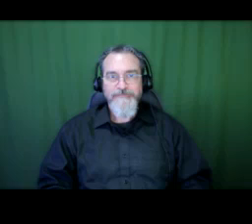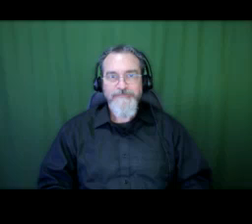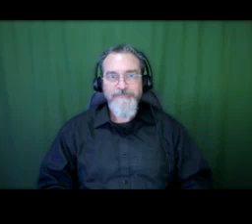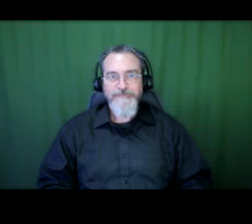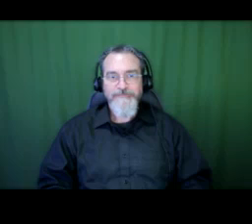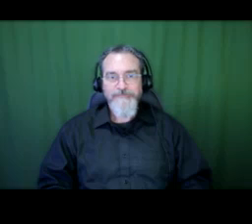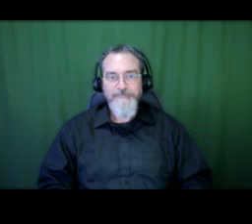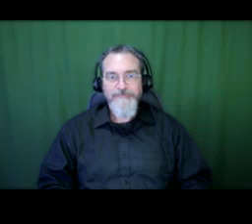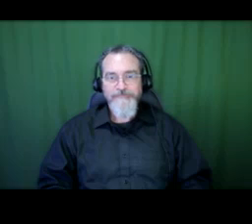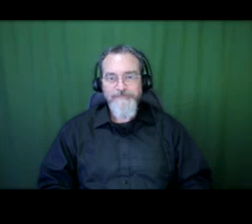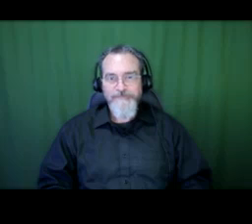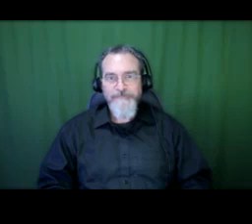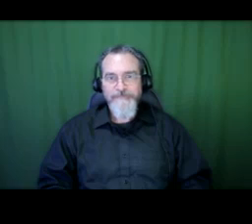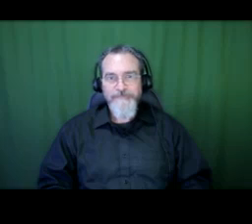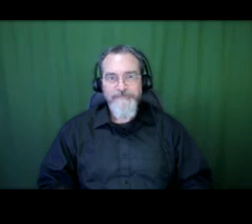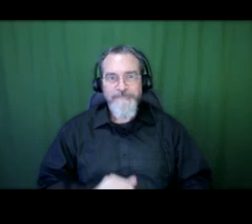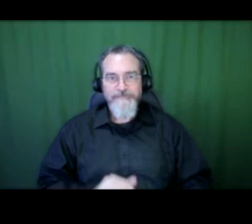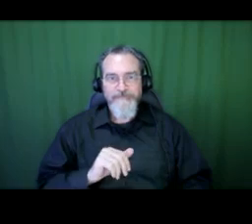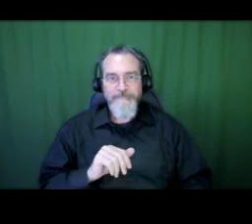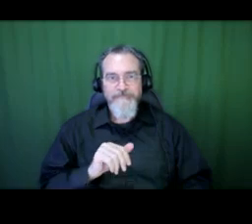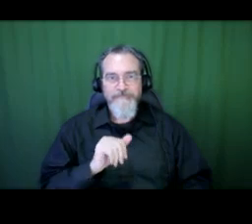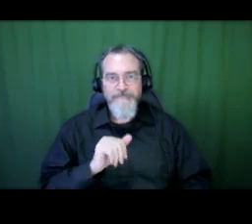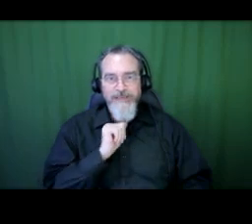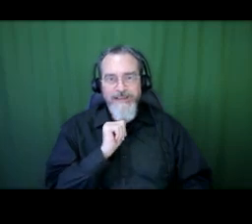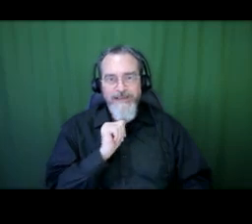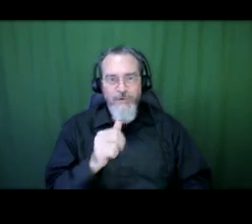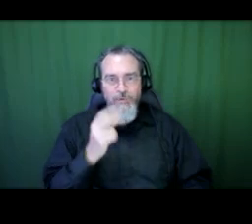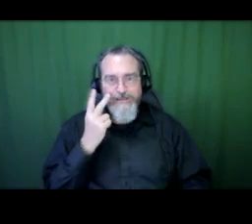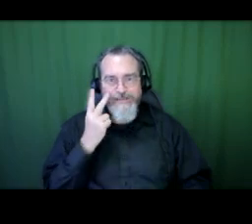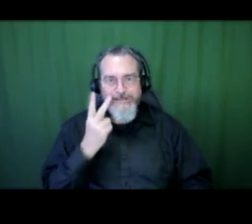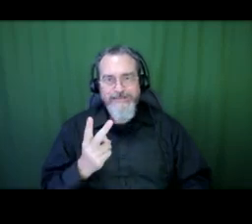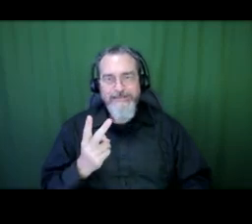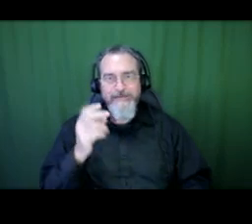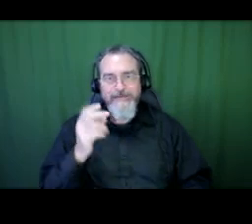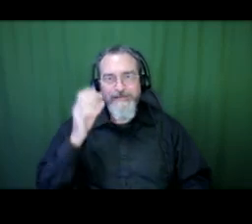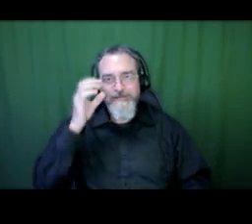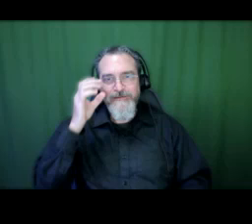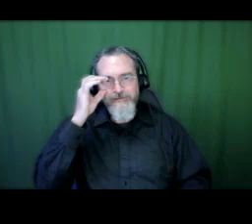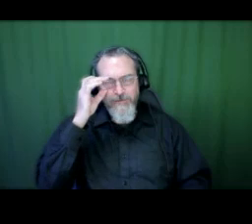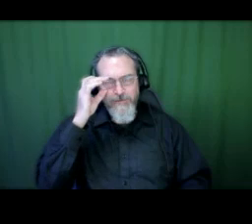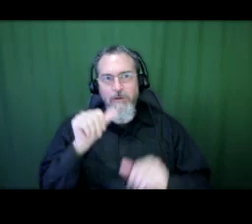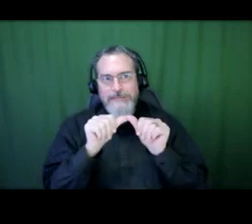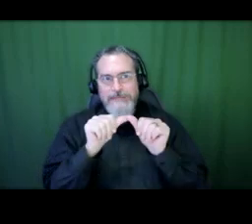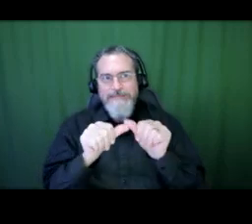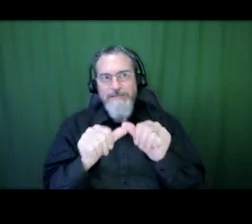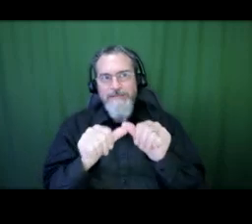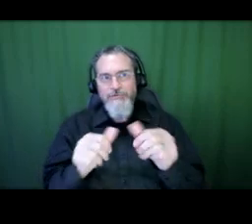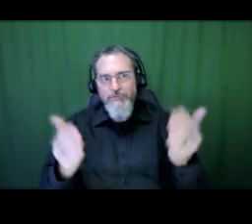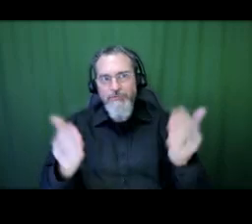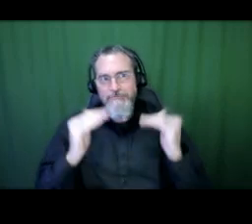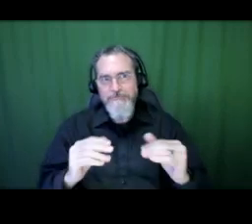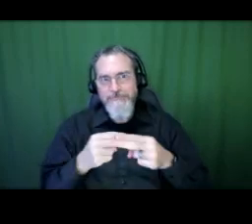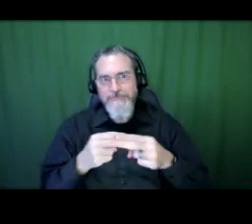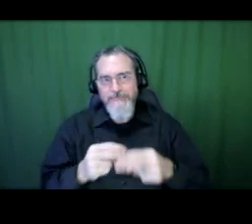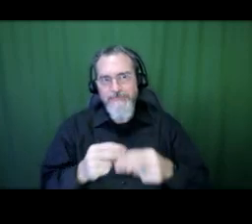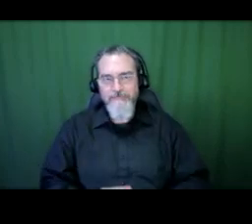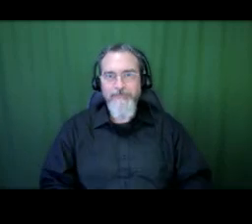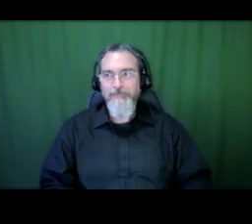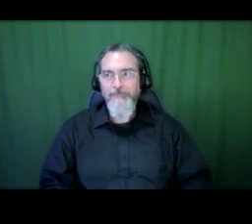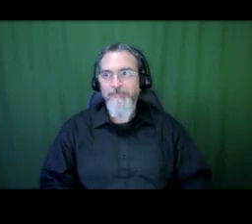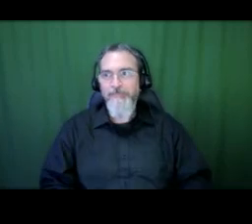I don't see the slides. Can keep going. Another slide. I know there's a little bit of a delay.